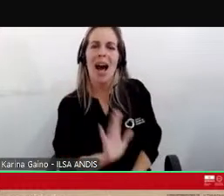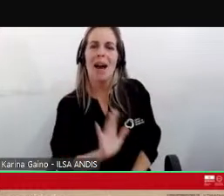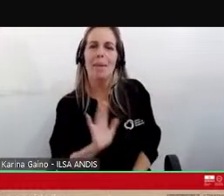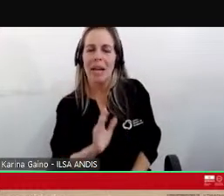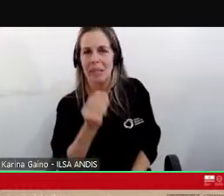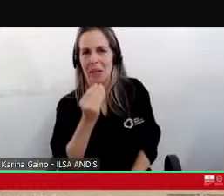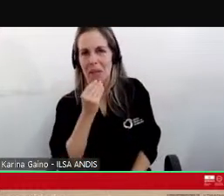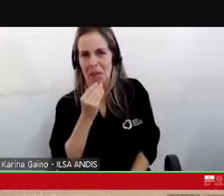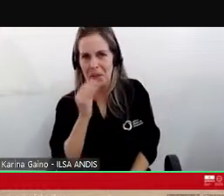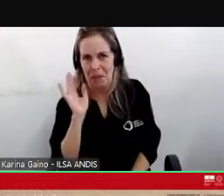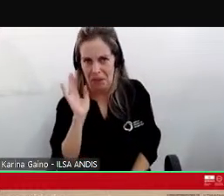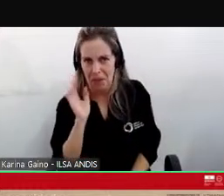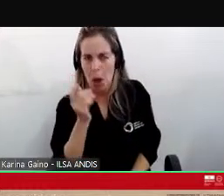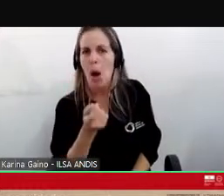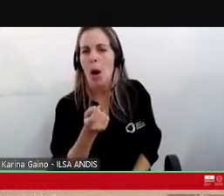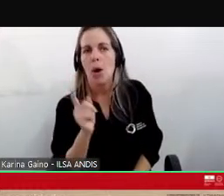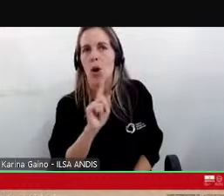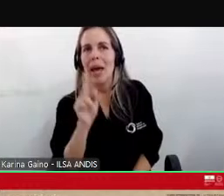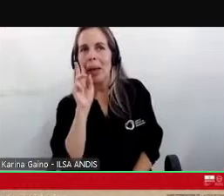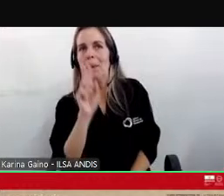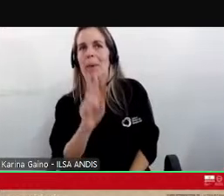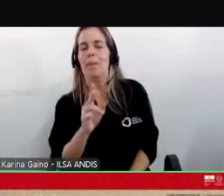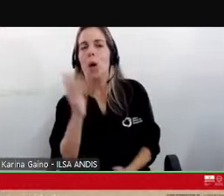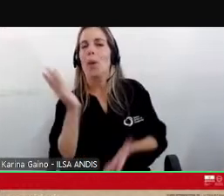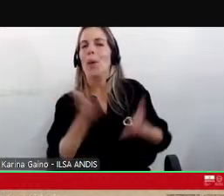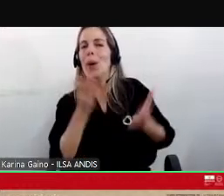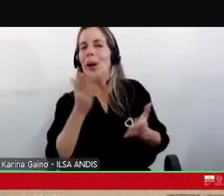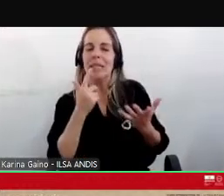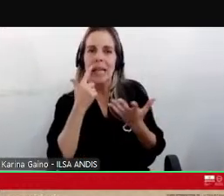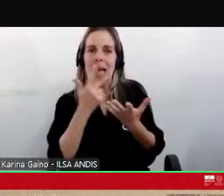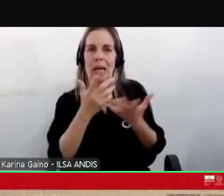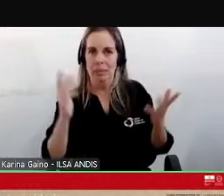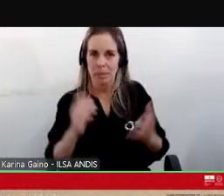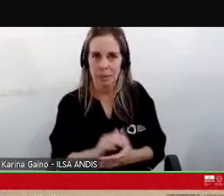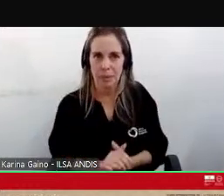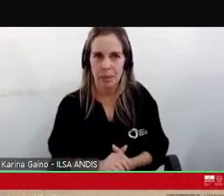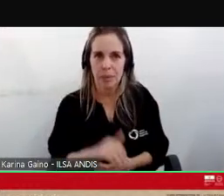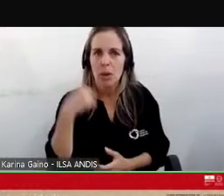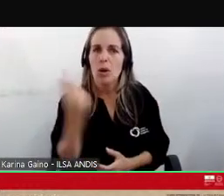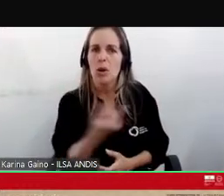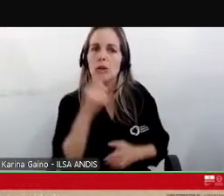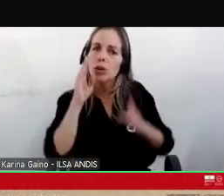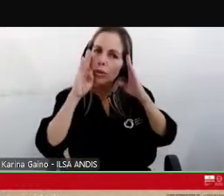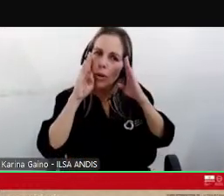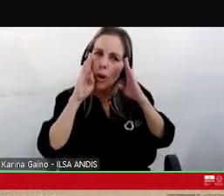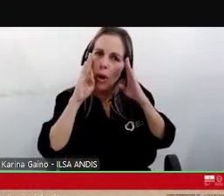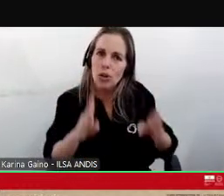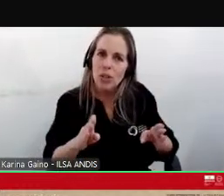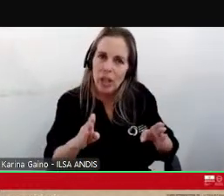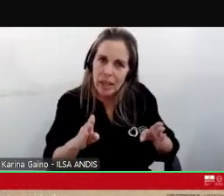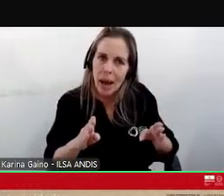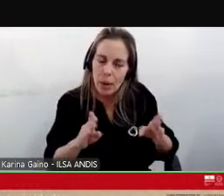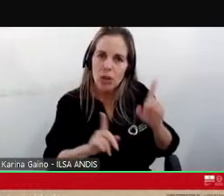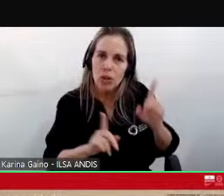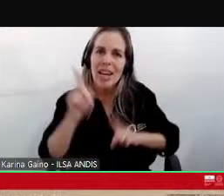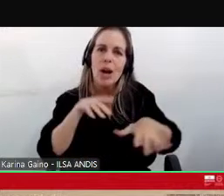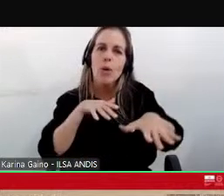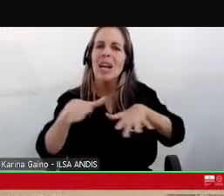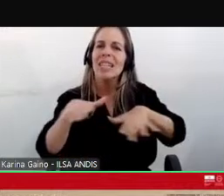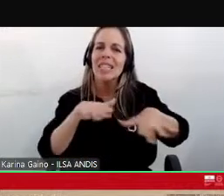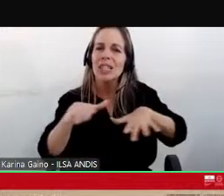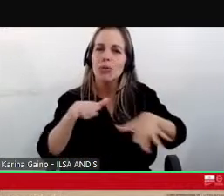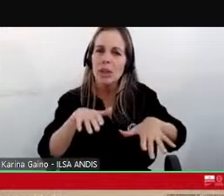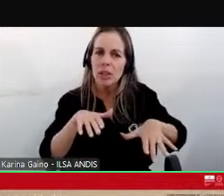many cases on farms and plantations. Muchas And we veces also, en in plantaciones some cases, those y armed en guards might have